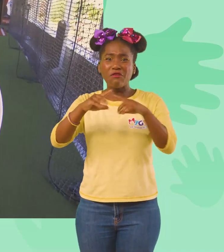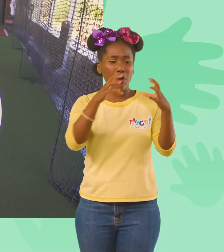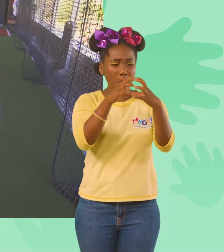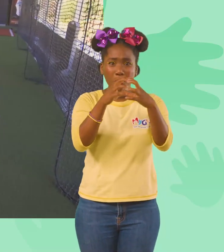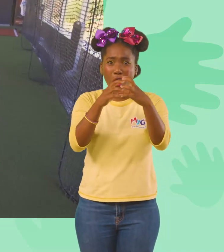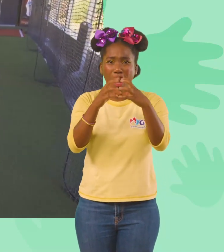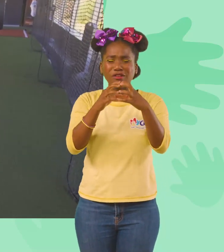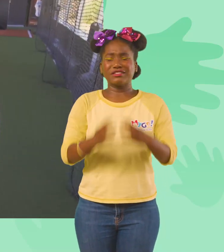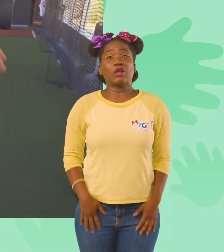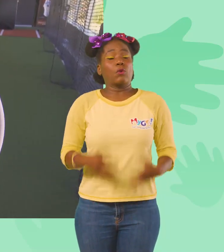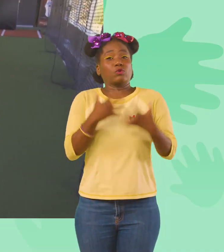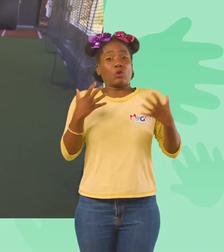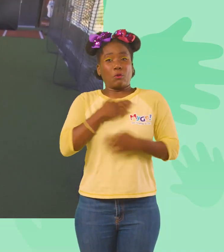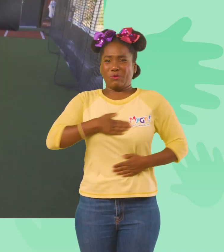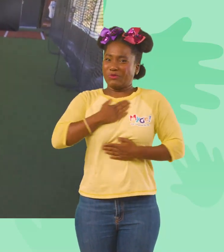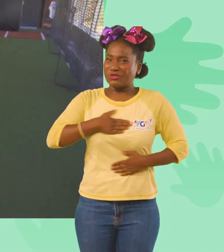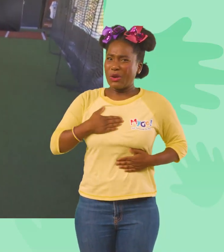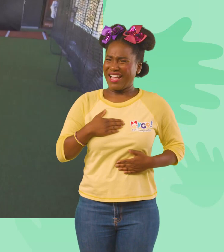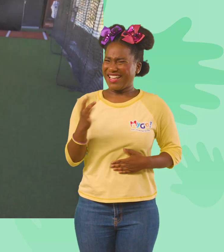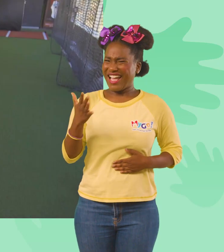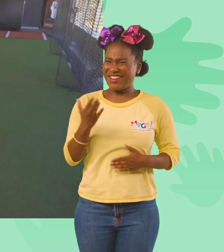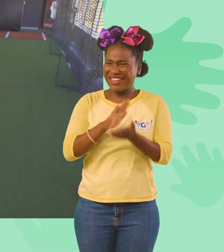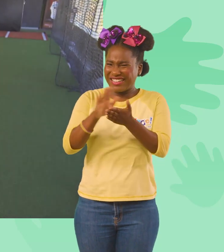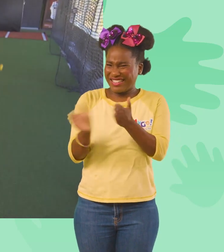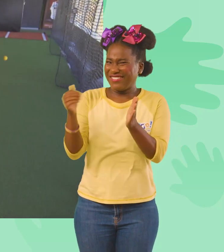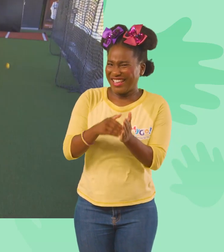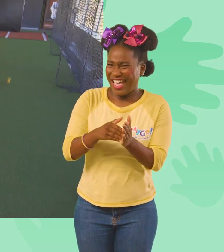was so much fun. I kind of want to clean up again.